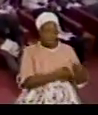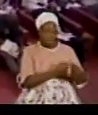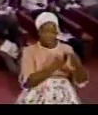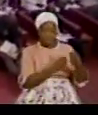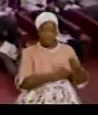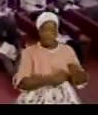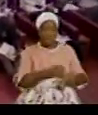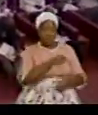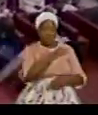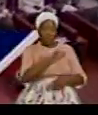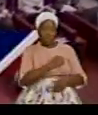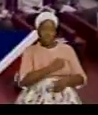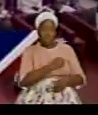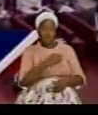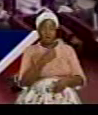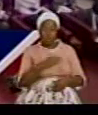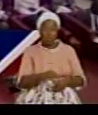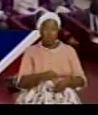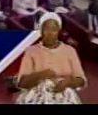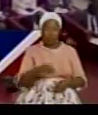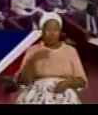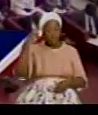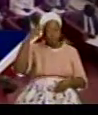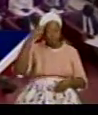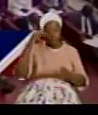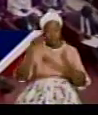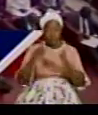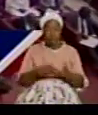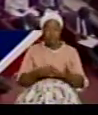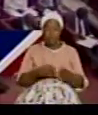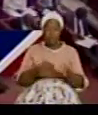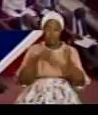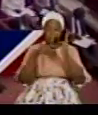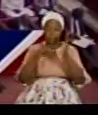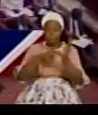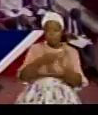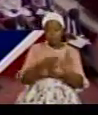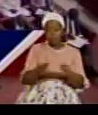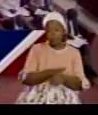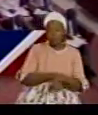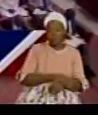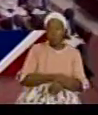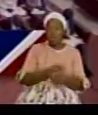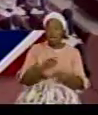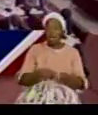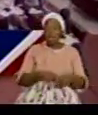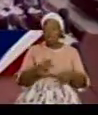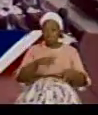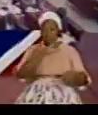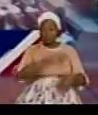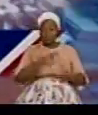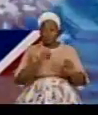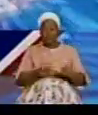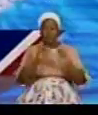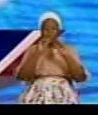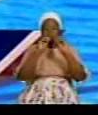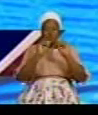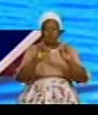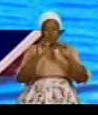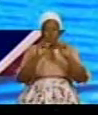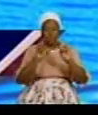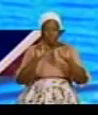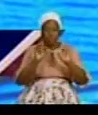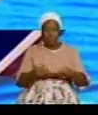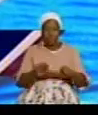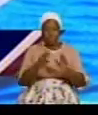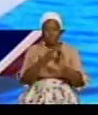for purposeful, profitable teachableness. The people were attentive